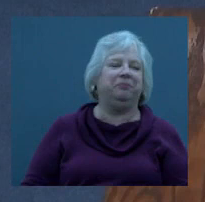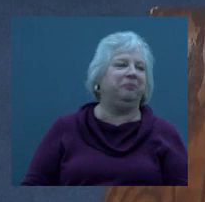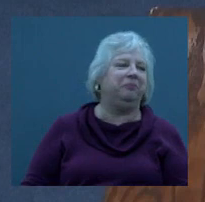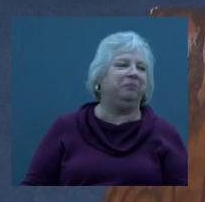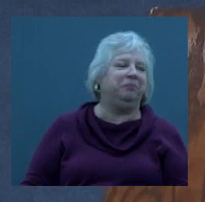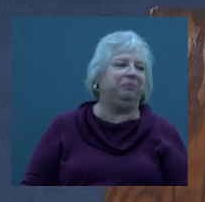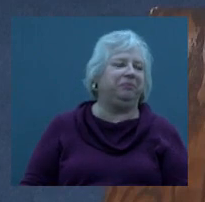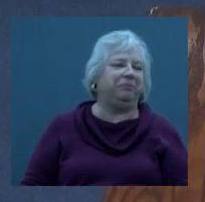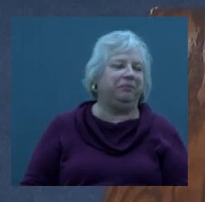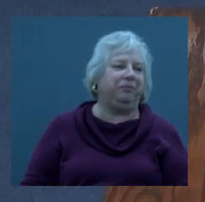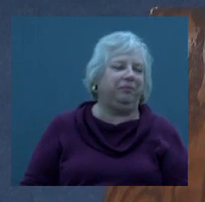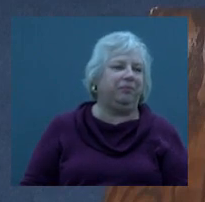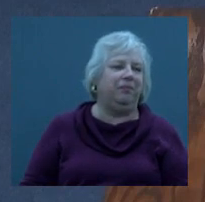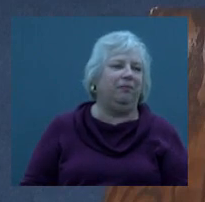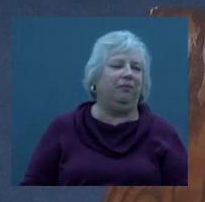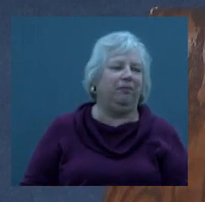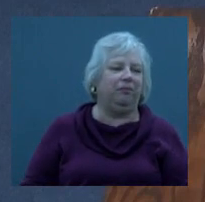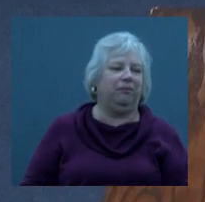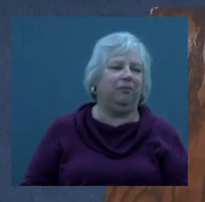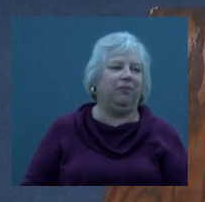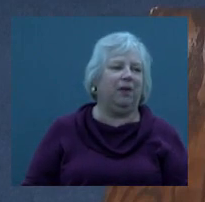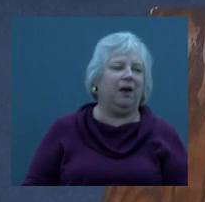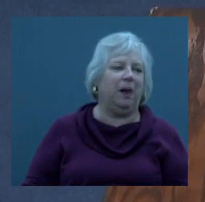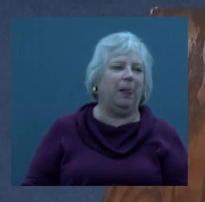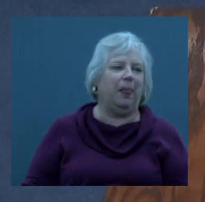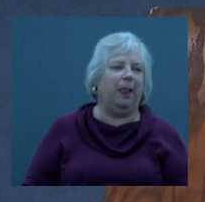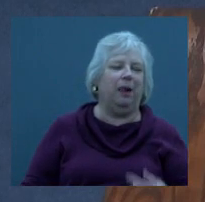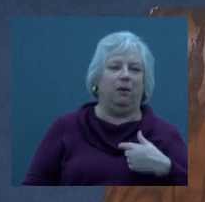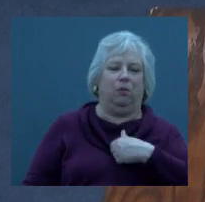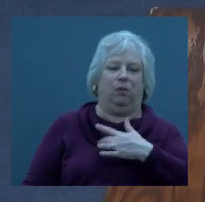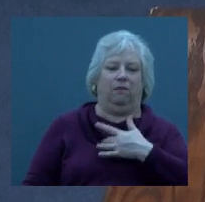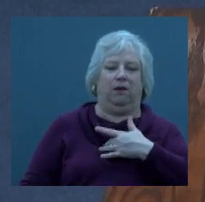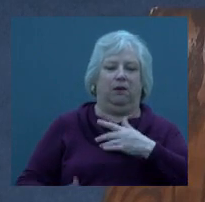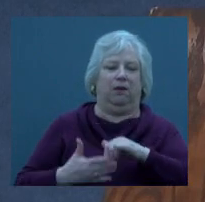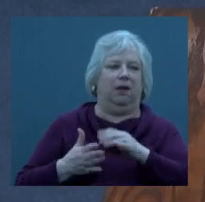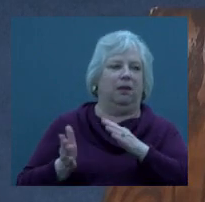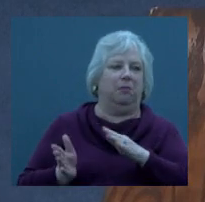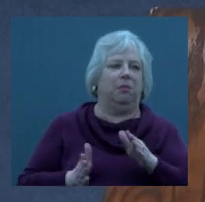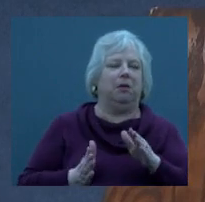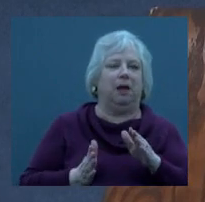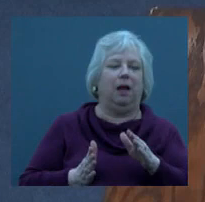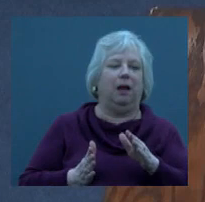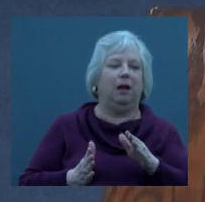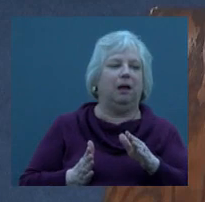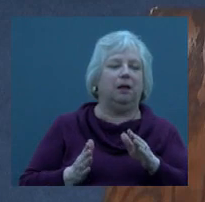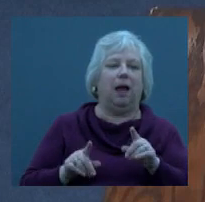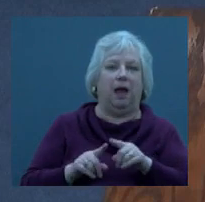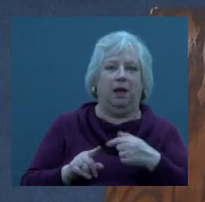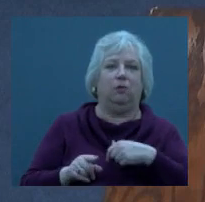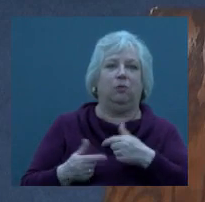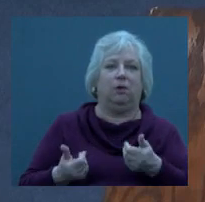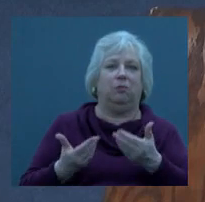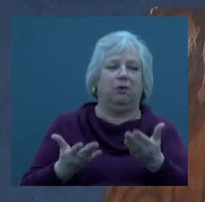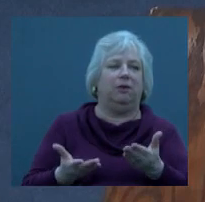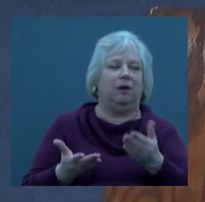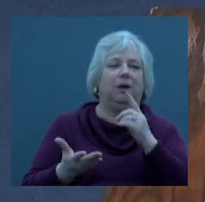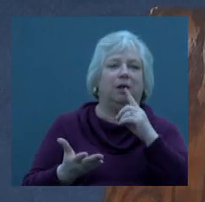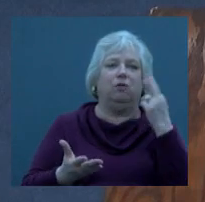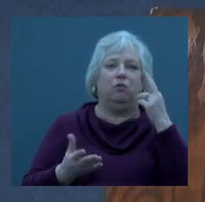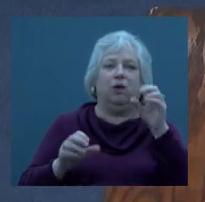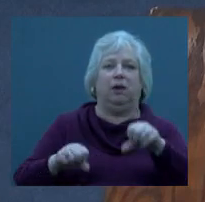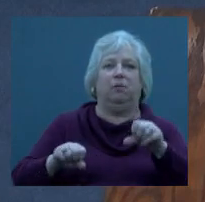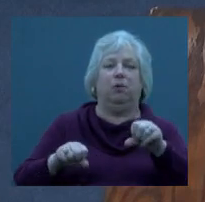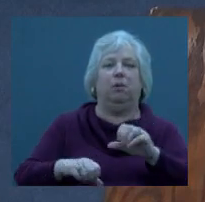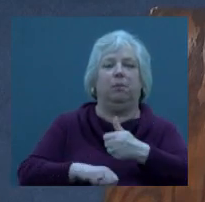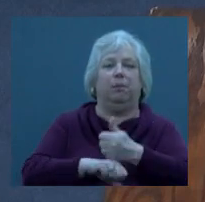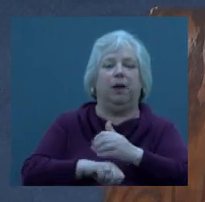application be denied. We think that the plan as presented is a reasonable